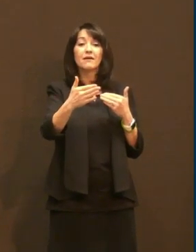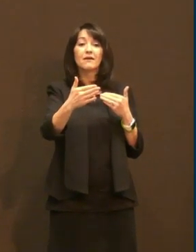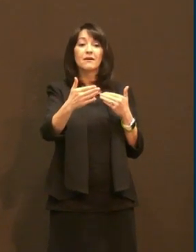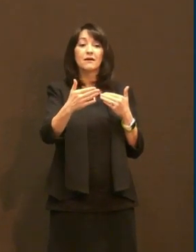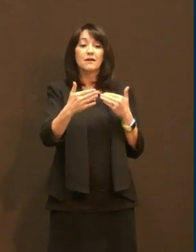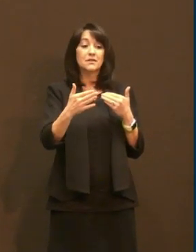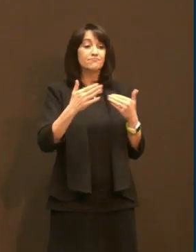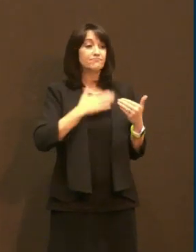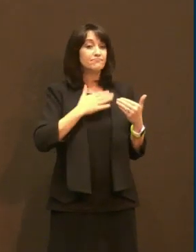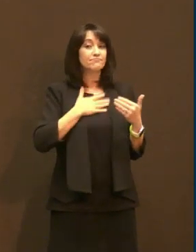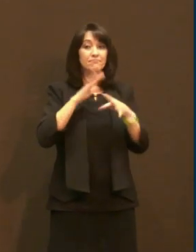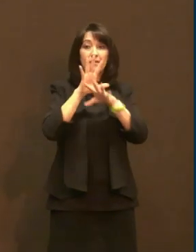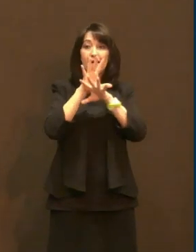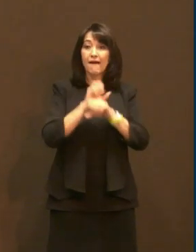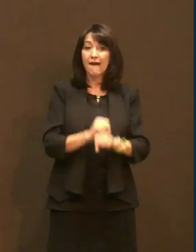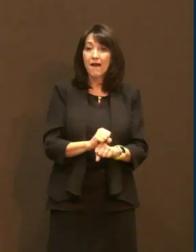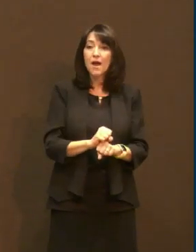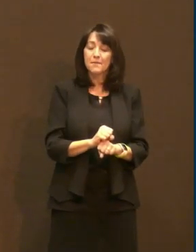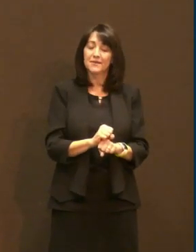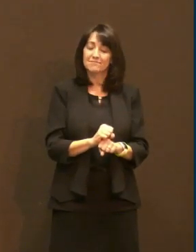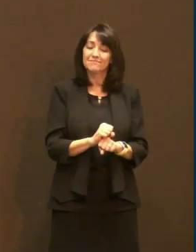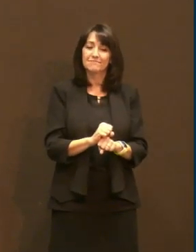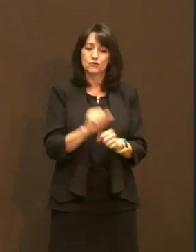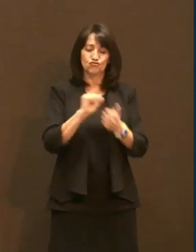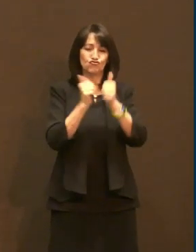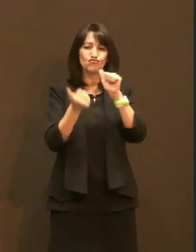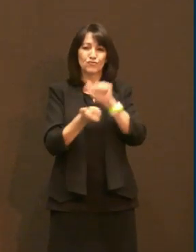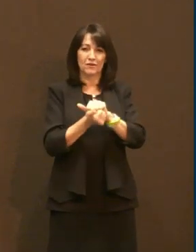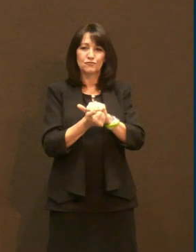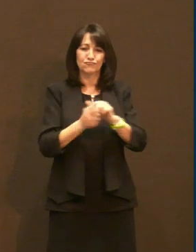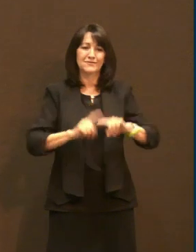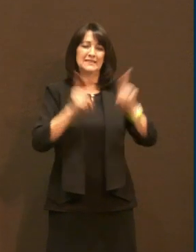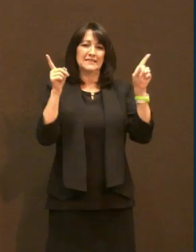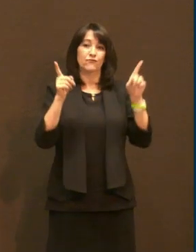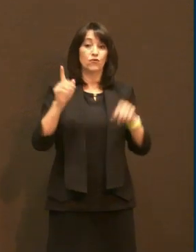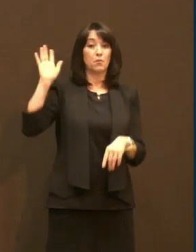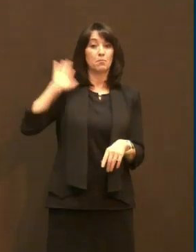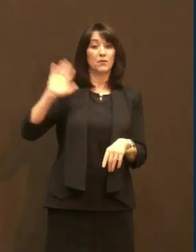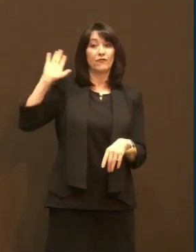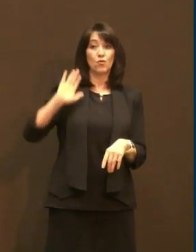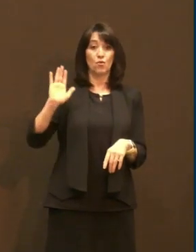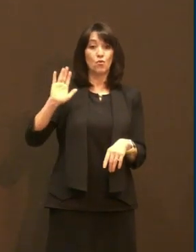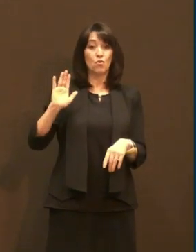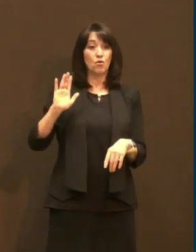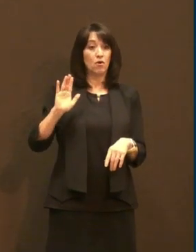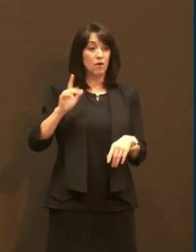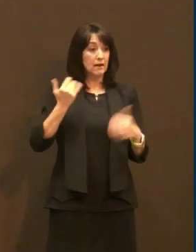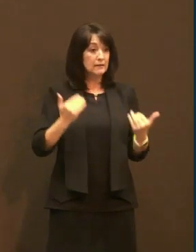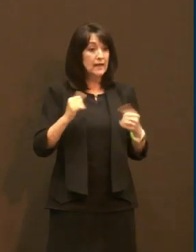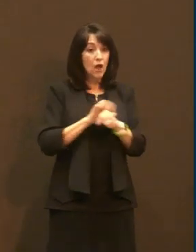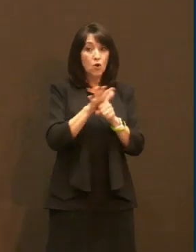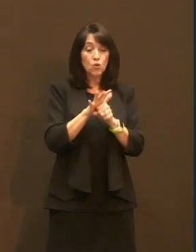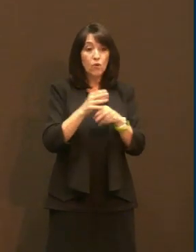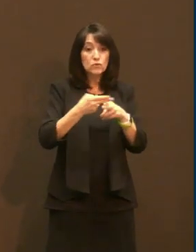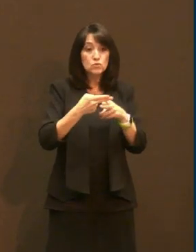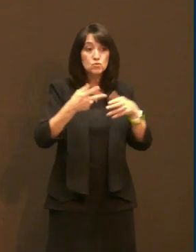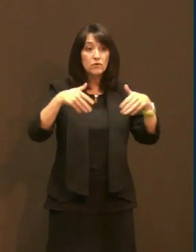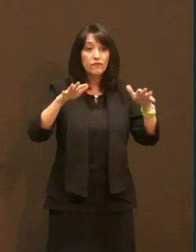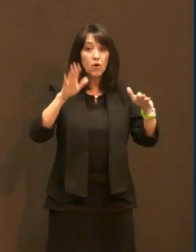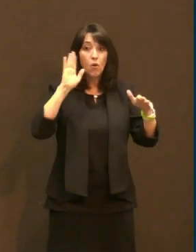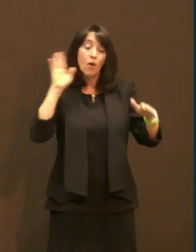another, particularly when in public, to stay home to the extent possible. I was listening to the White House Task Force